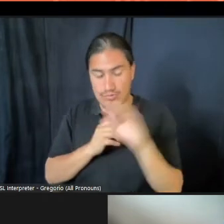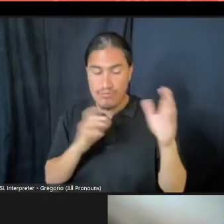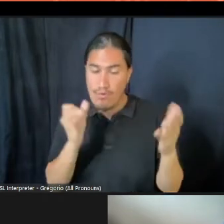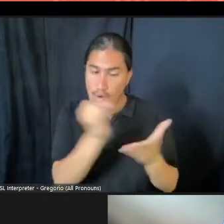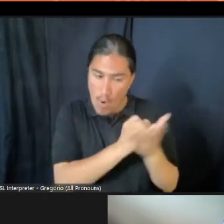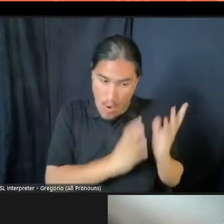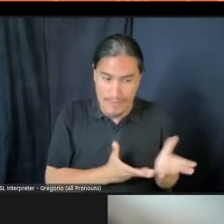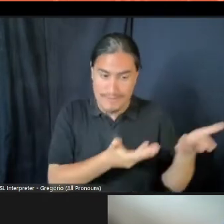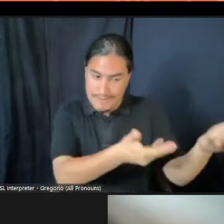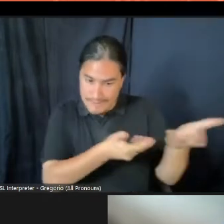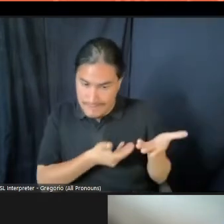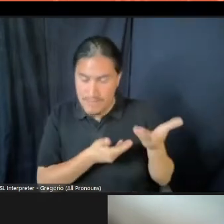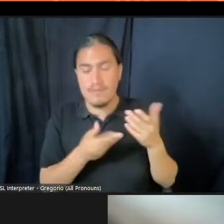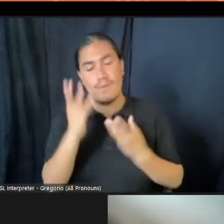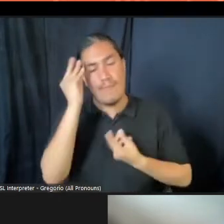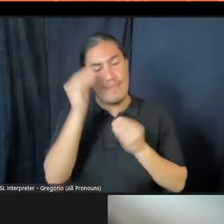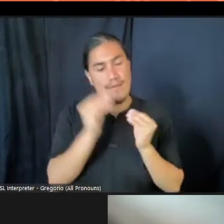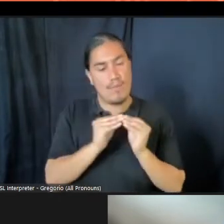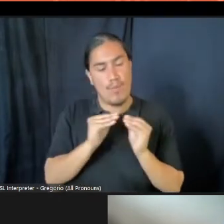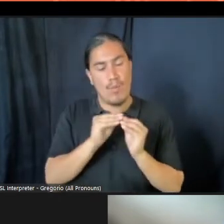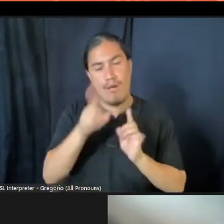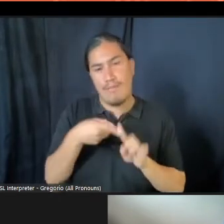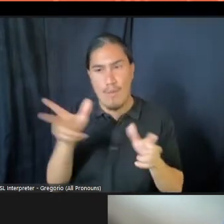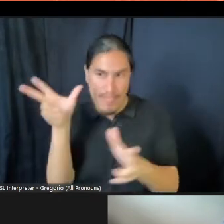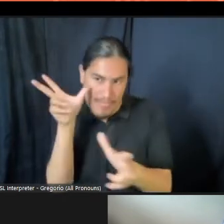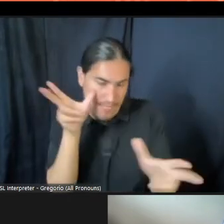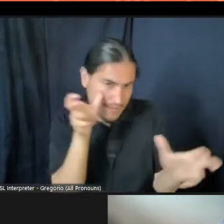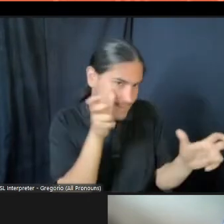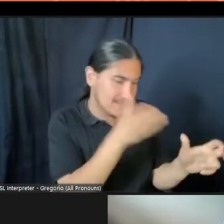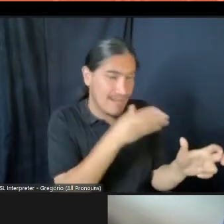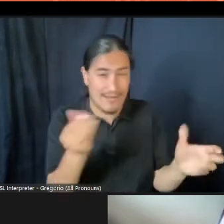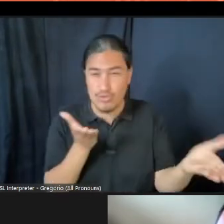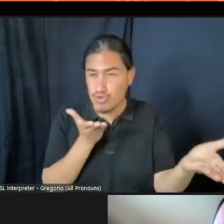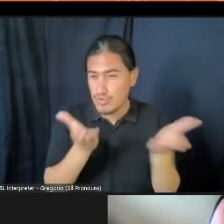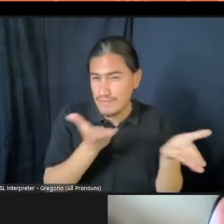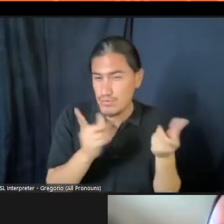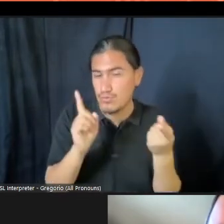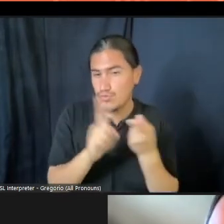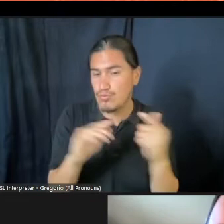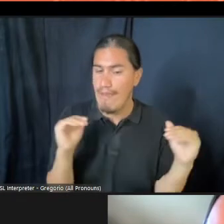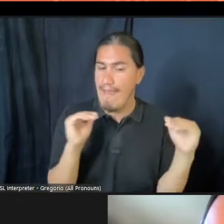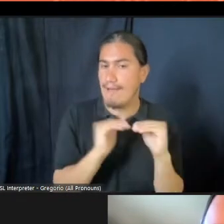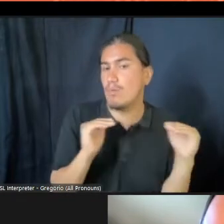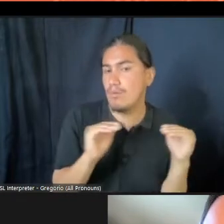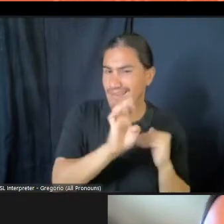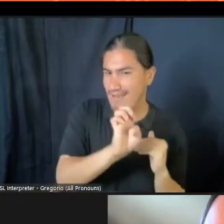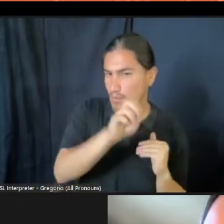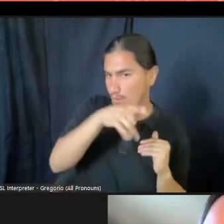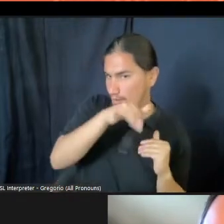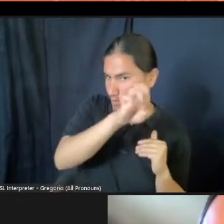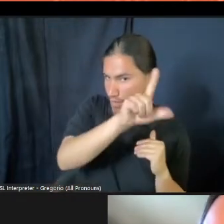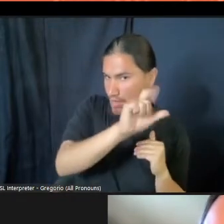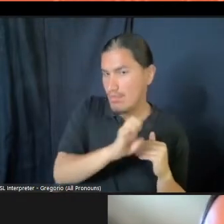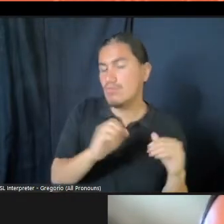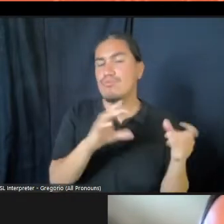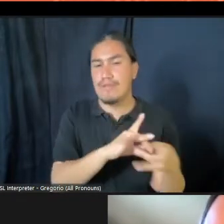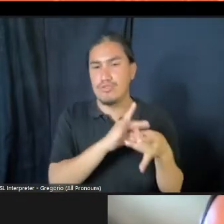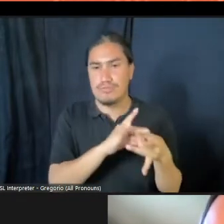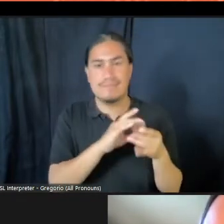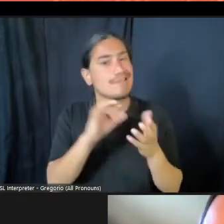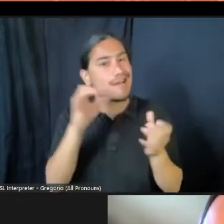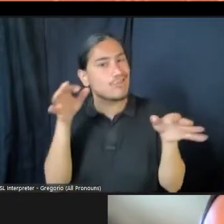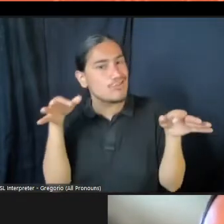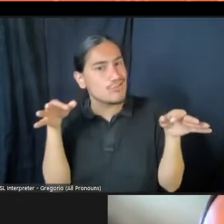to think more deeply about listening in service to more equitable relationships and justice-focused